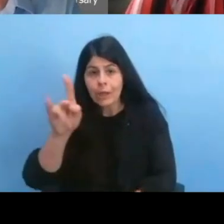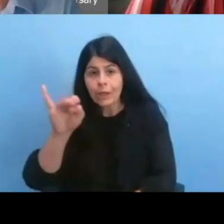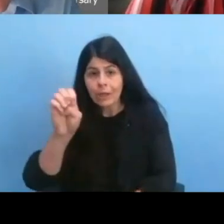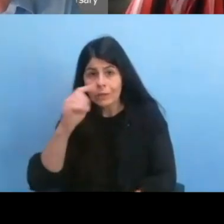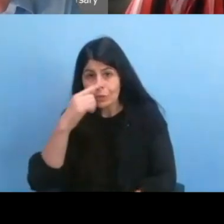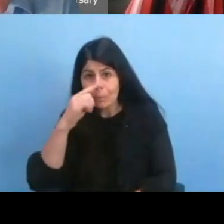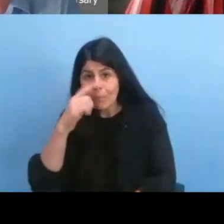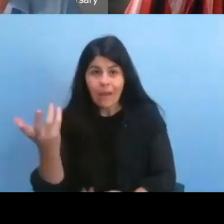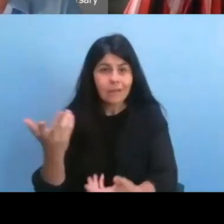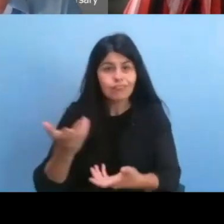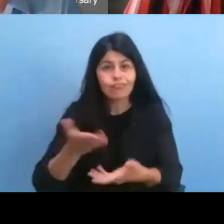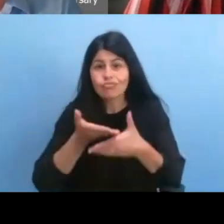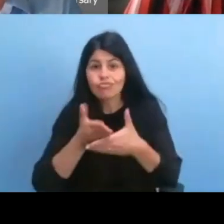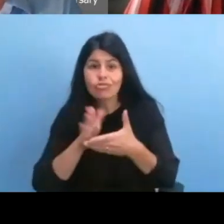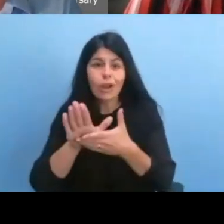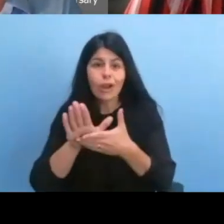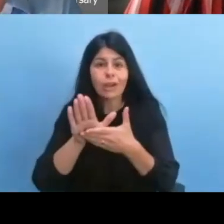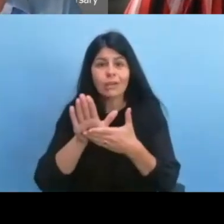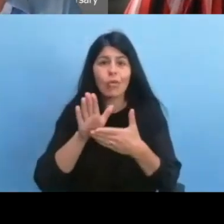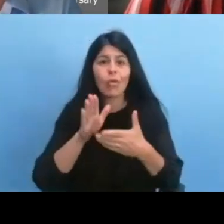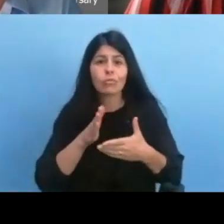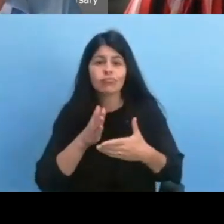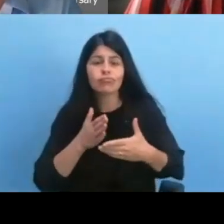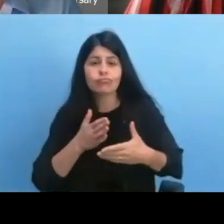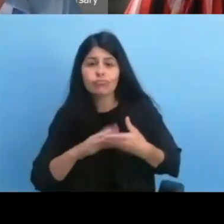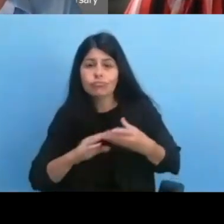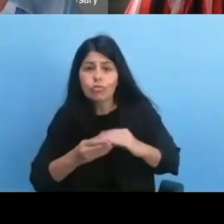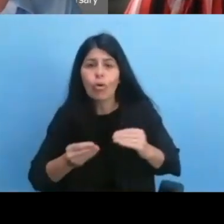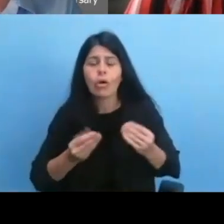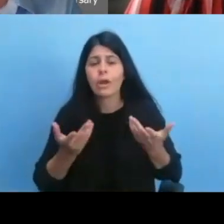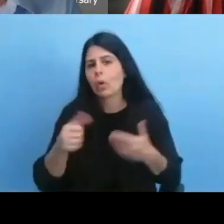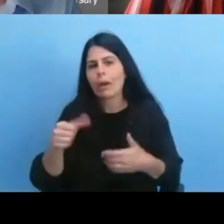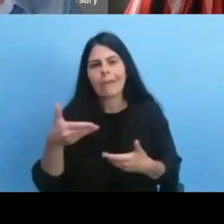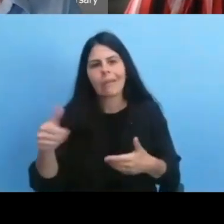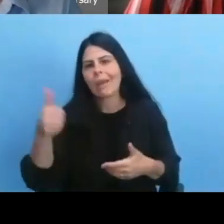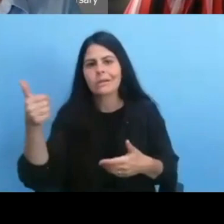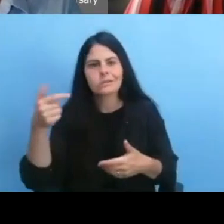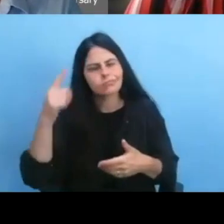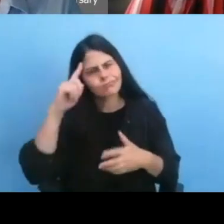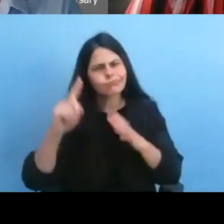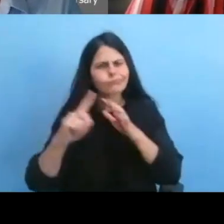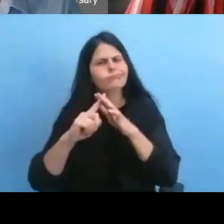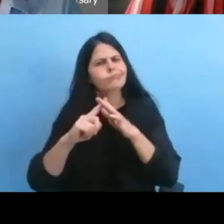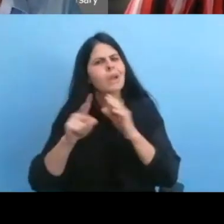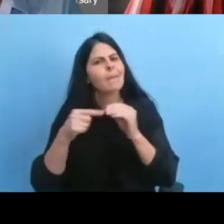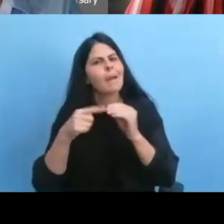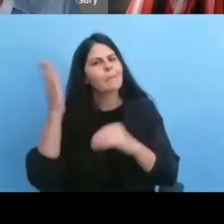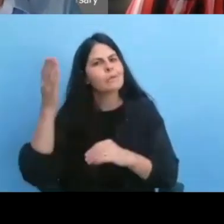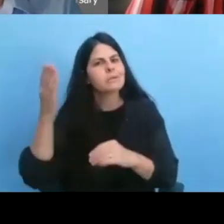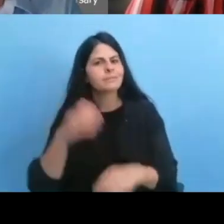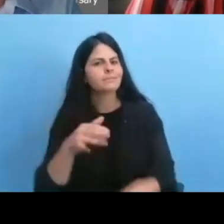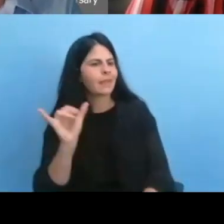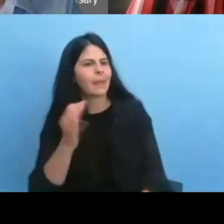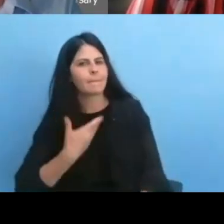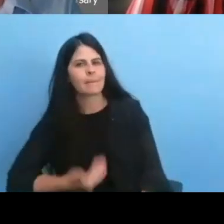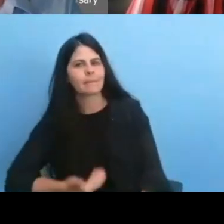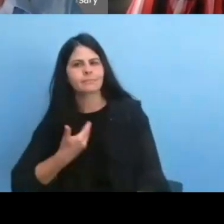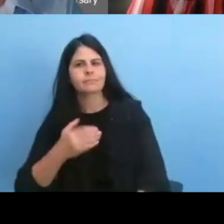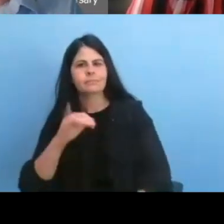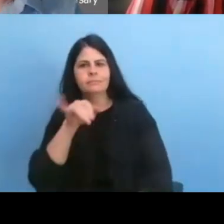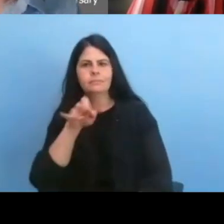sharing with us a little bit about your story and also anything that you want to highlight from the presentation. Yeah, my name's Jackie